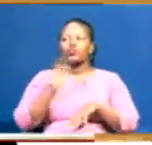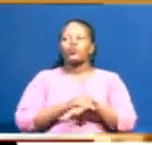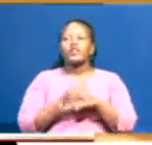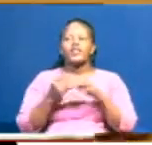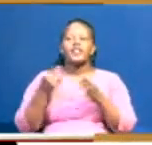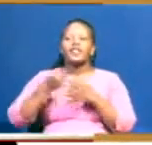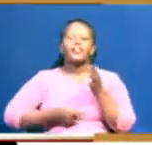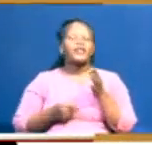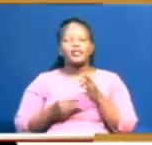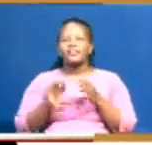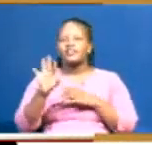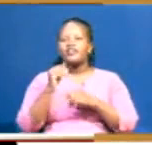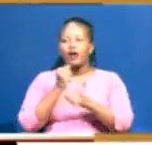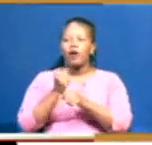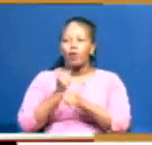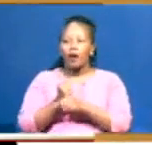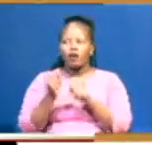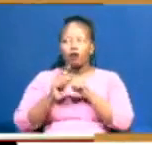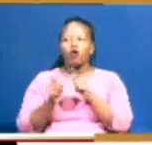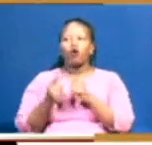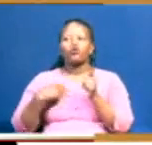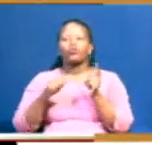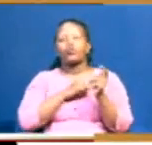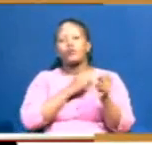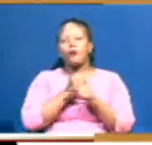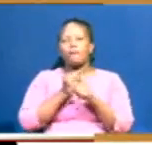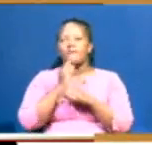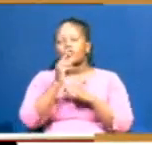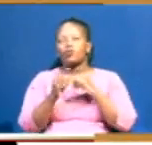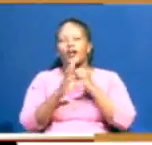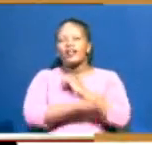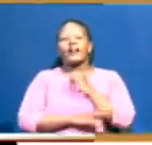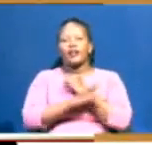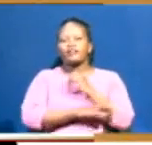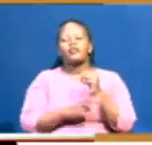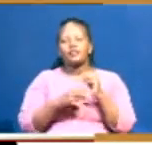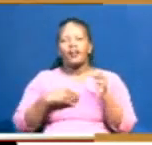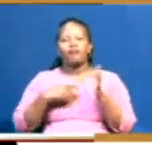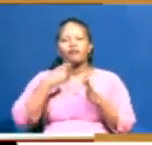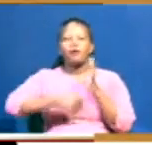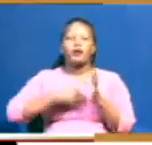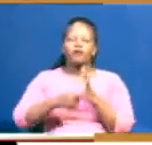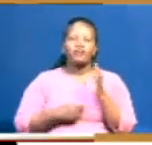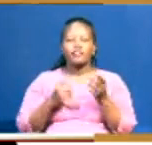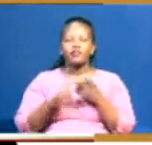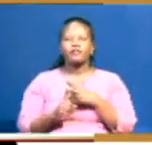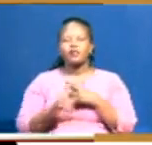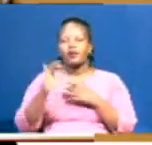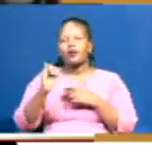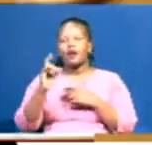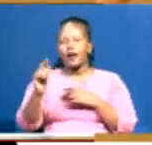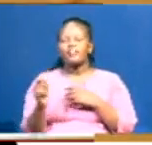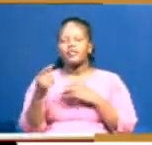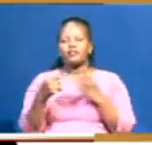they are doing. And of course, we position our country as a hub for manufacturing, for IT